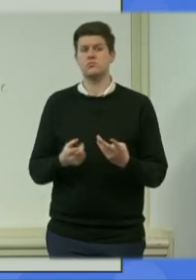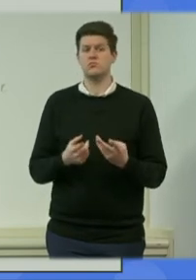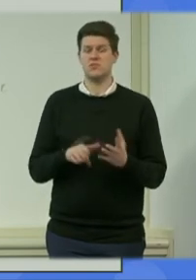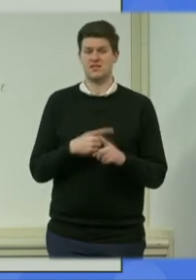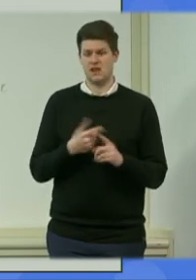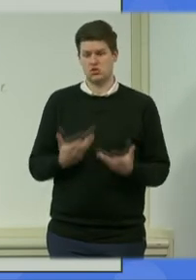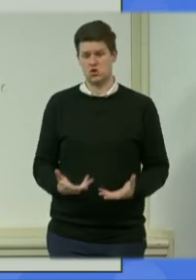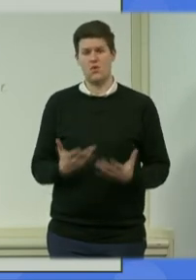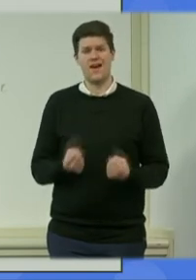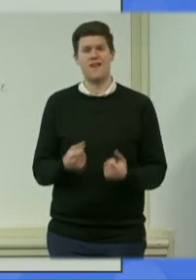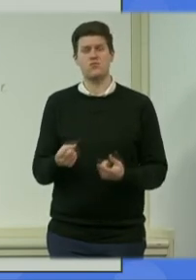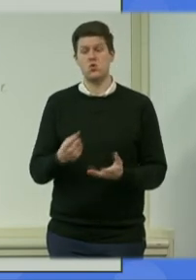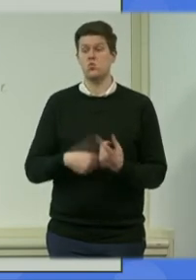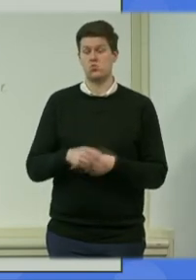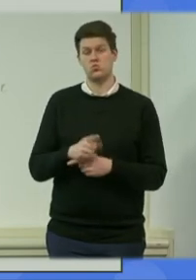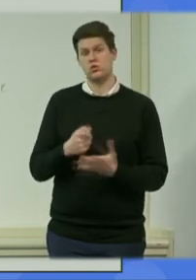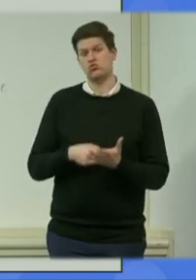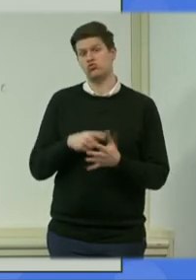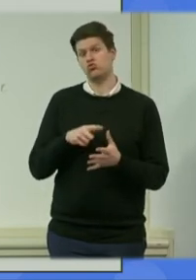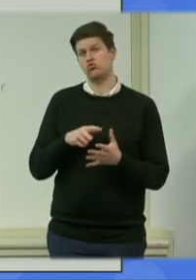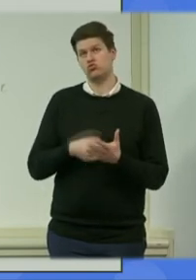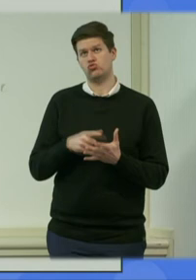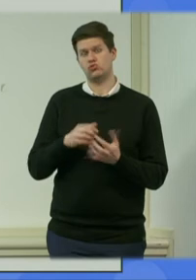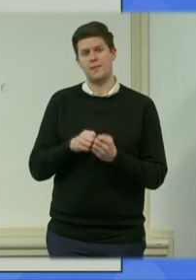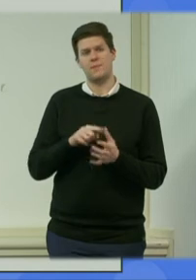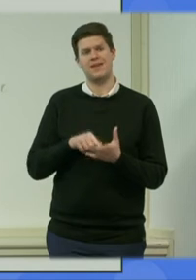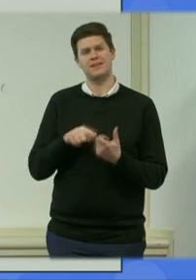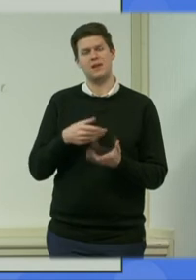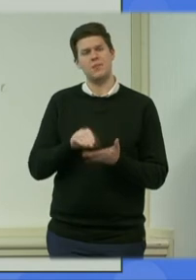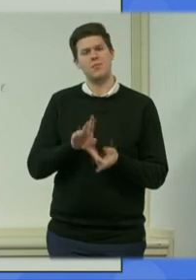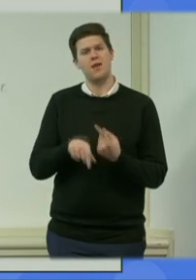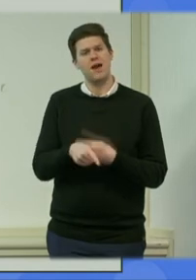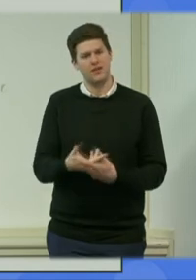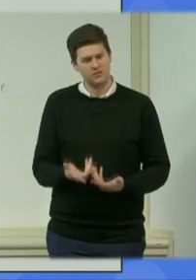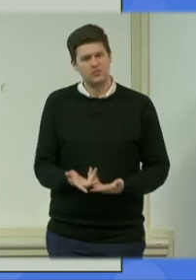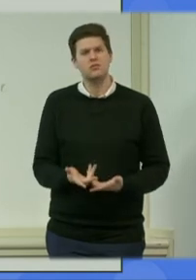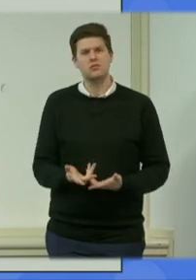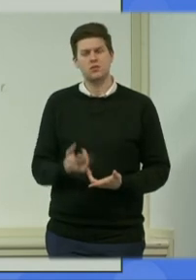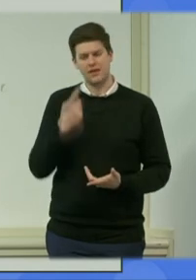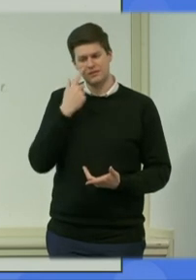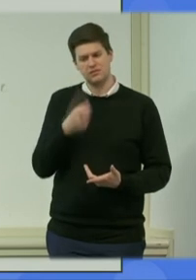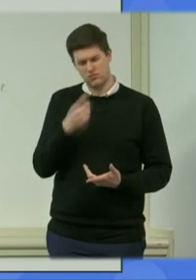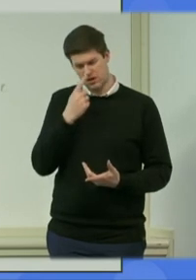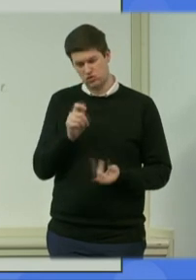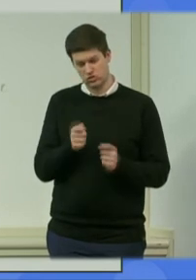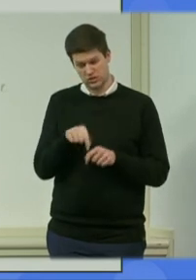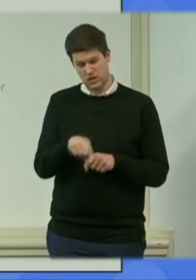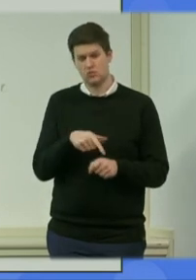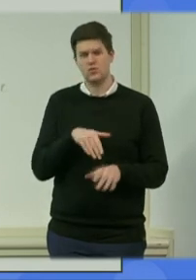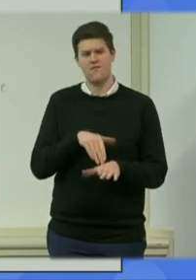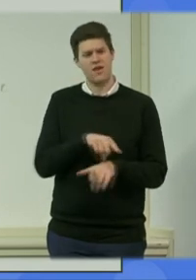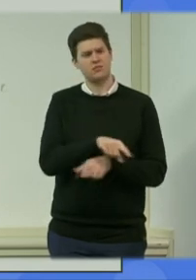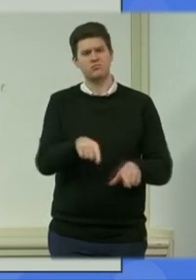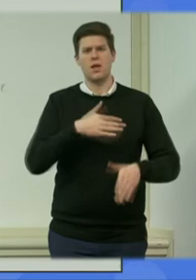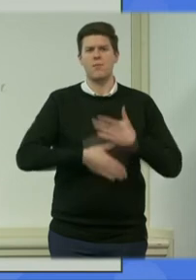give rebates, including to small businesses, and look at how you could change those to affect the behaviour you wish to.